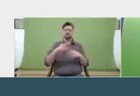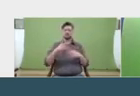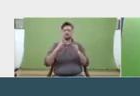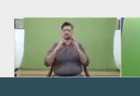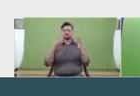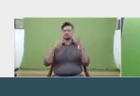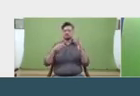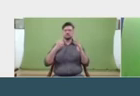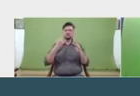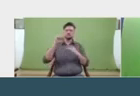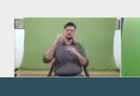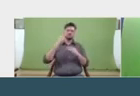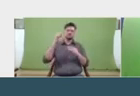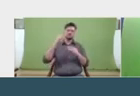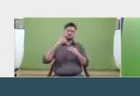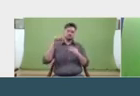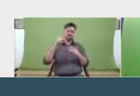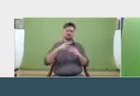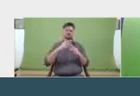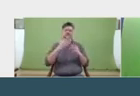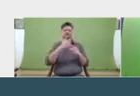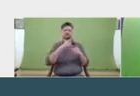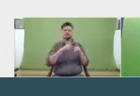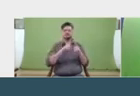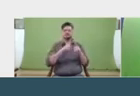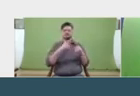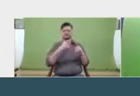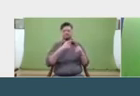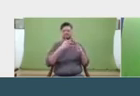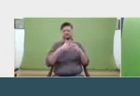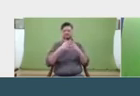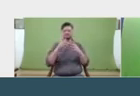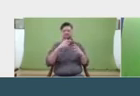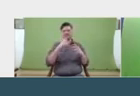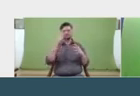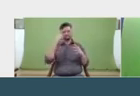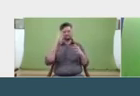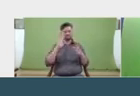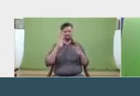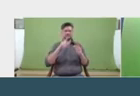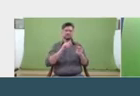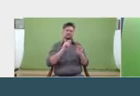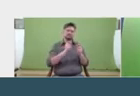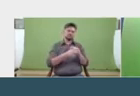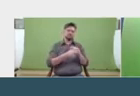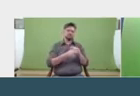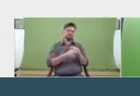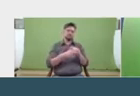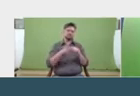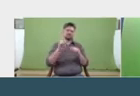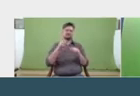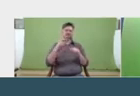and the journal realized it and within two days they changed it but you know unfortunately i had already seen it and i had